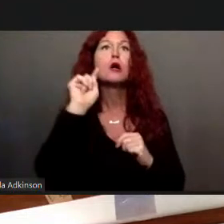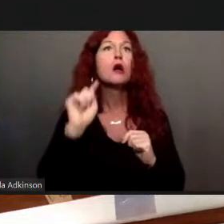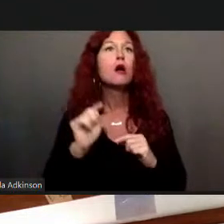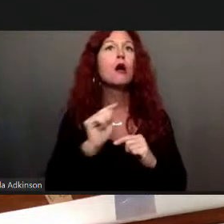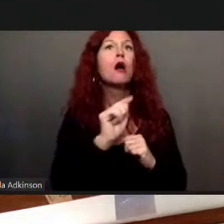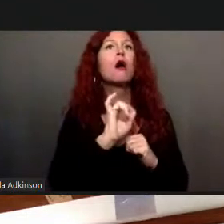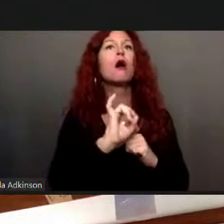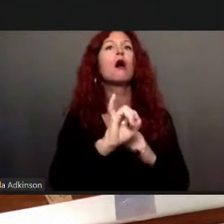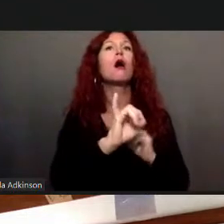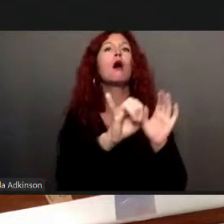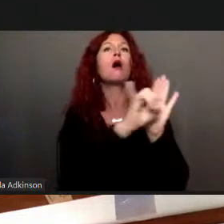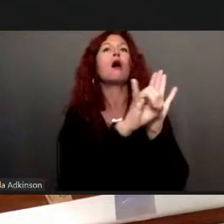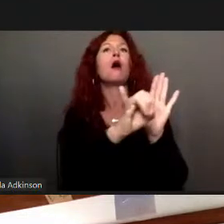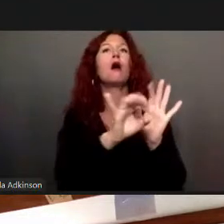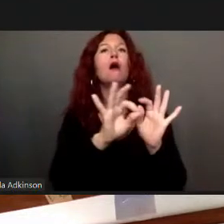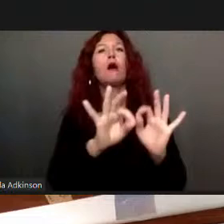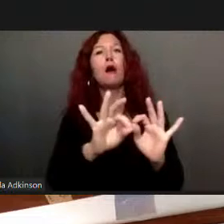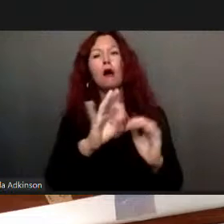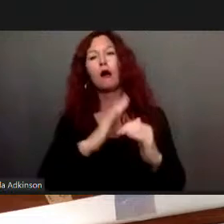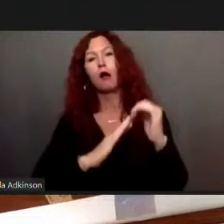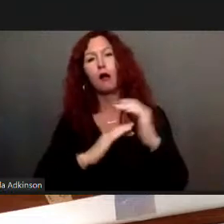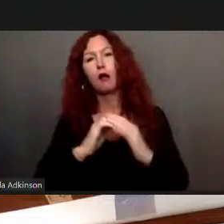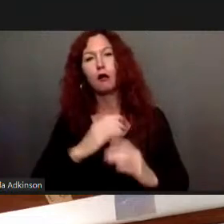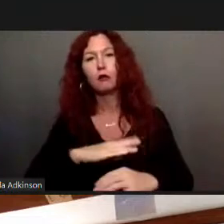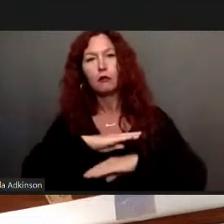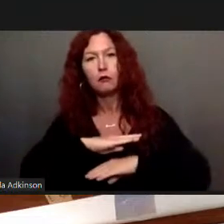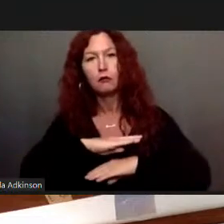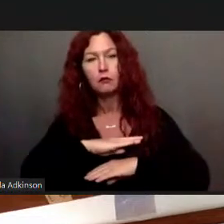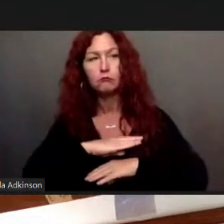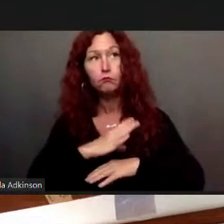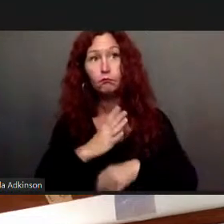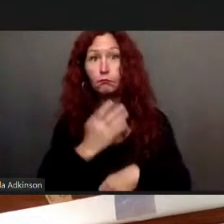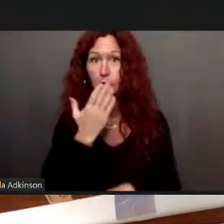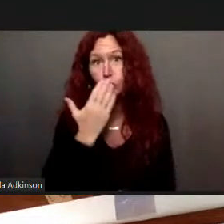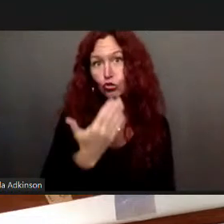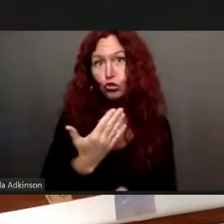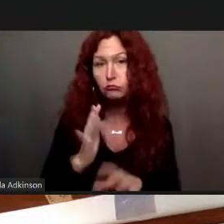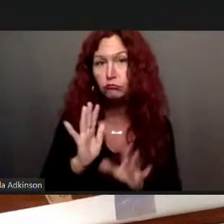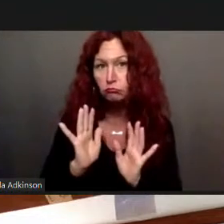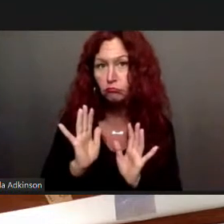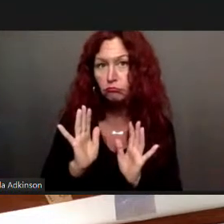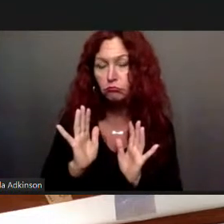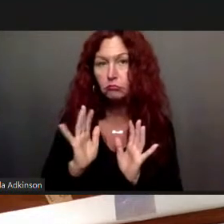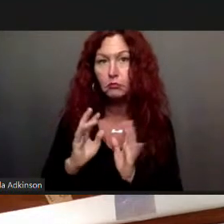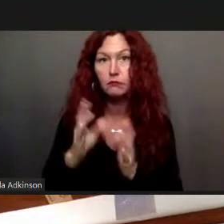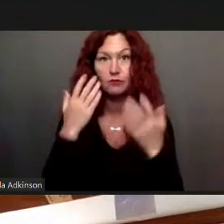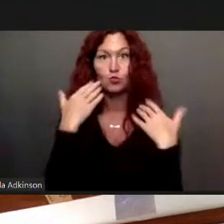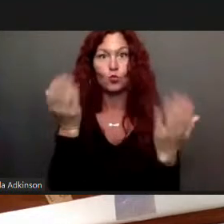those that have the disease. But if that also, you know,